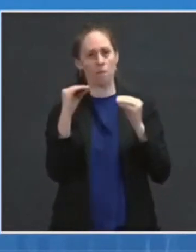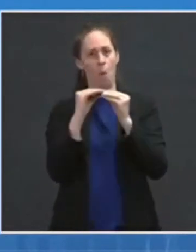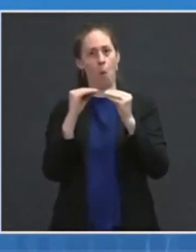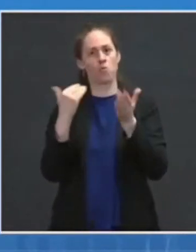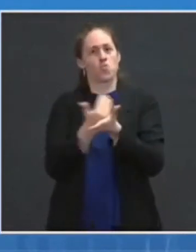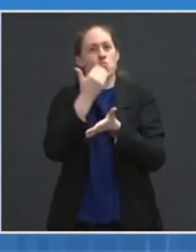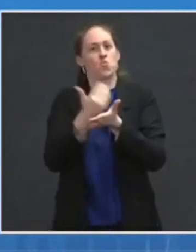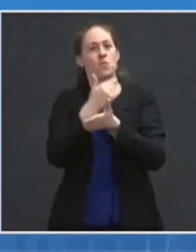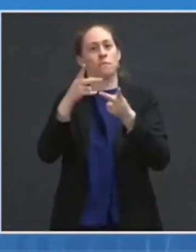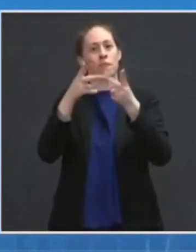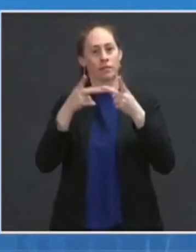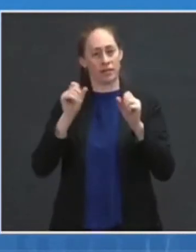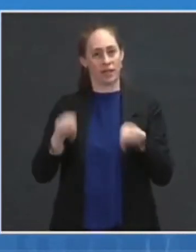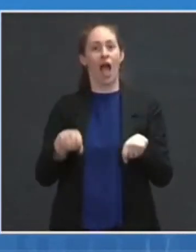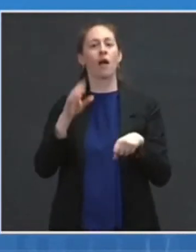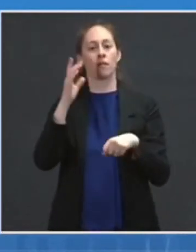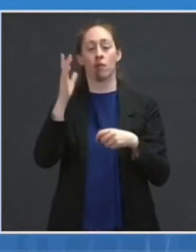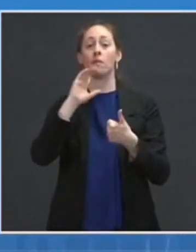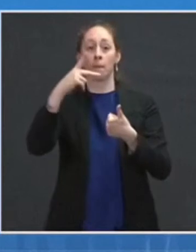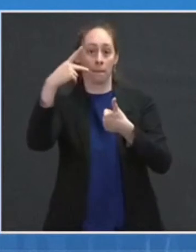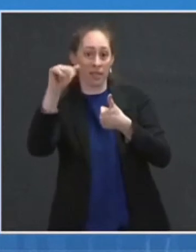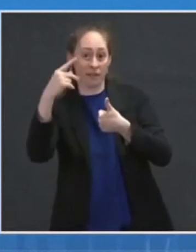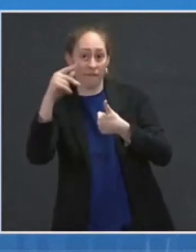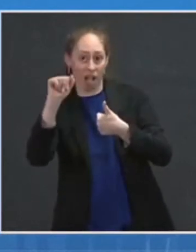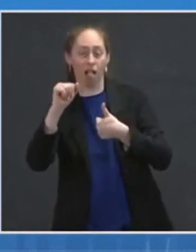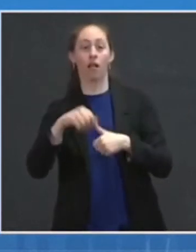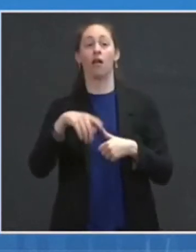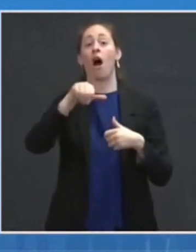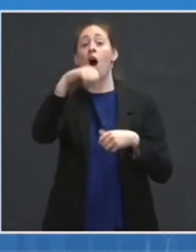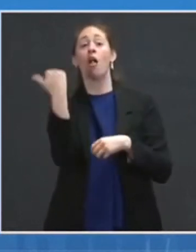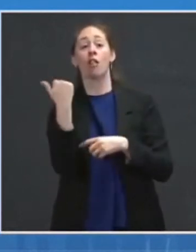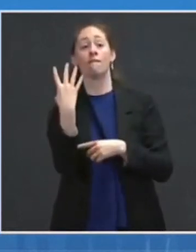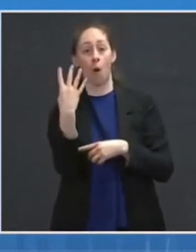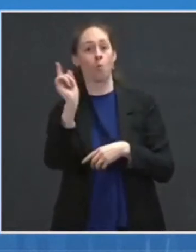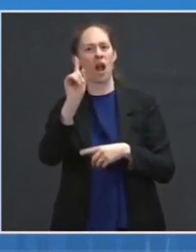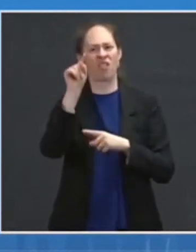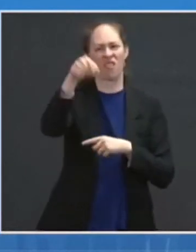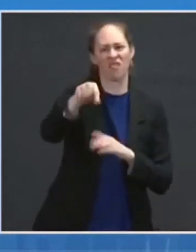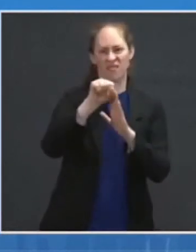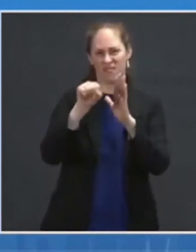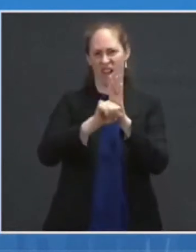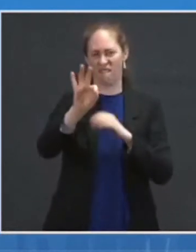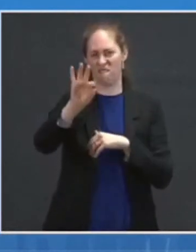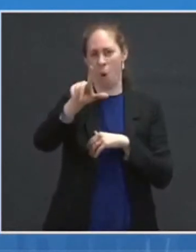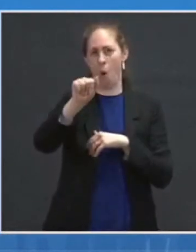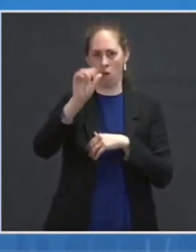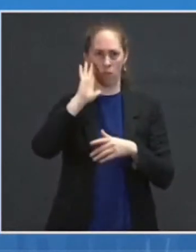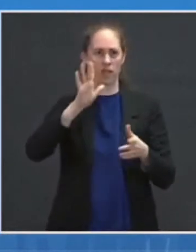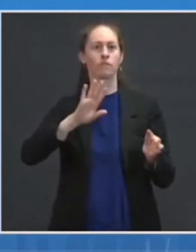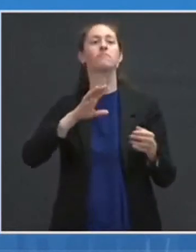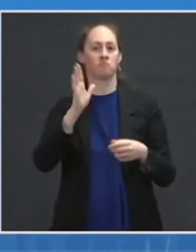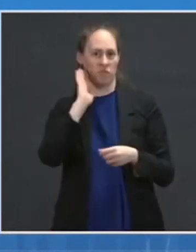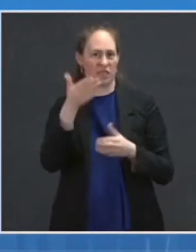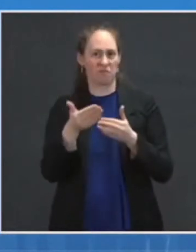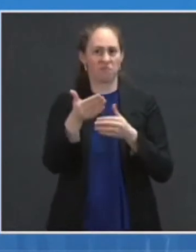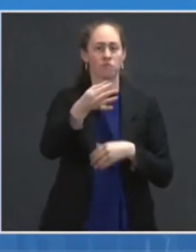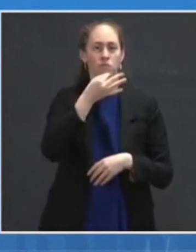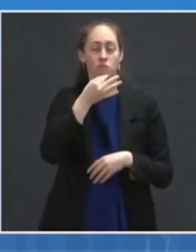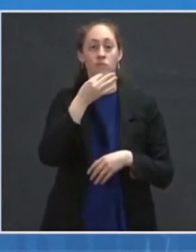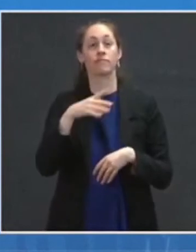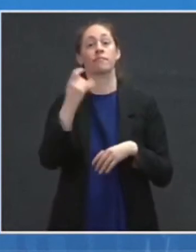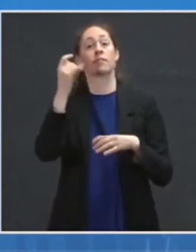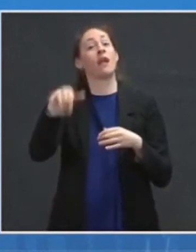Pennsylvania and 4 in Florida. In Florida, we will stand up 4 major new community